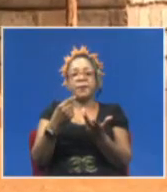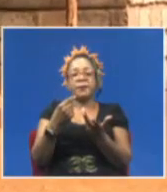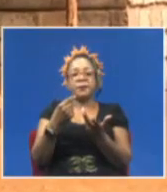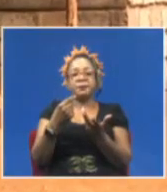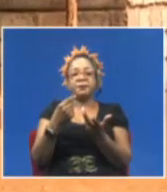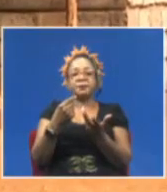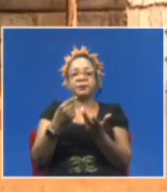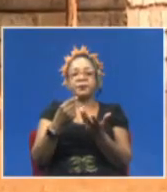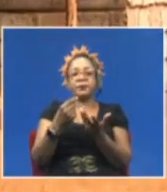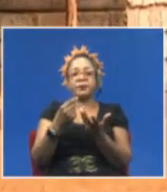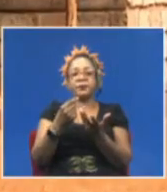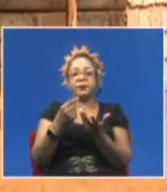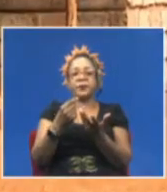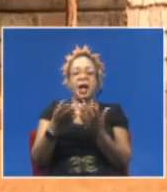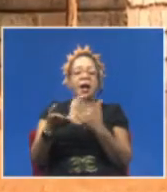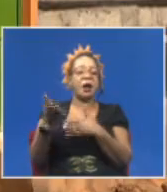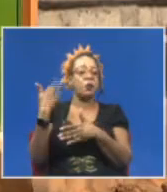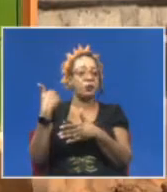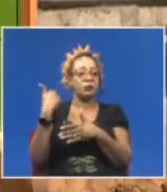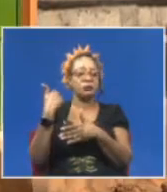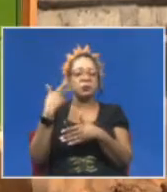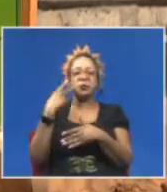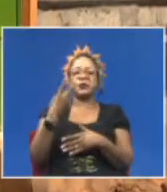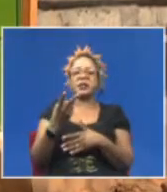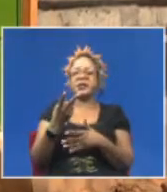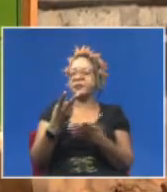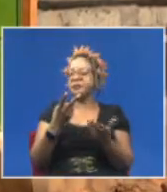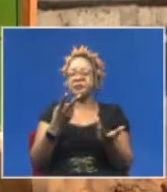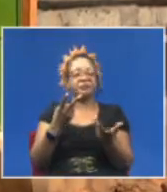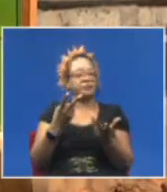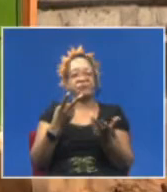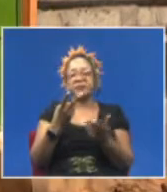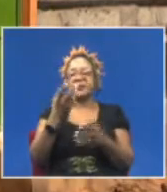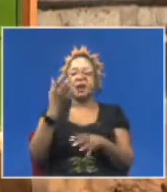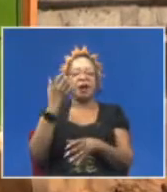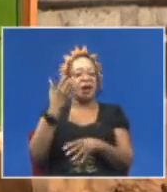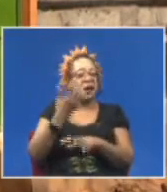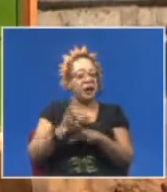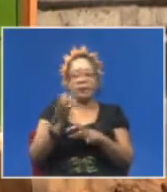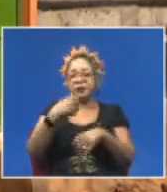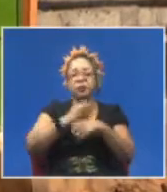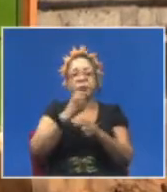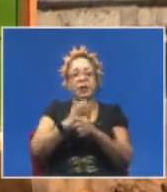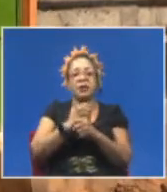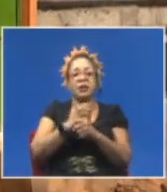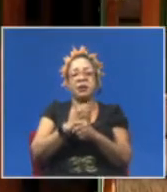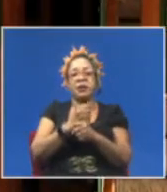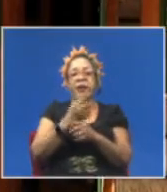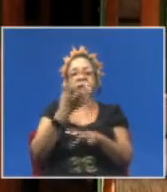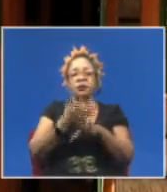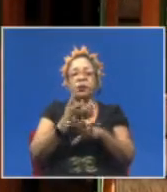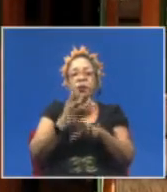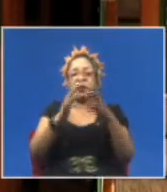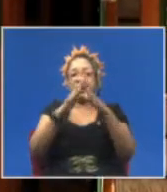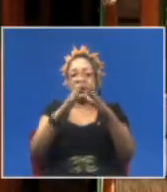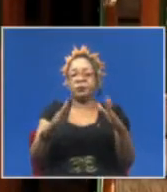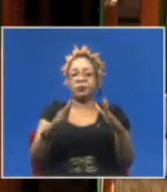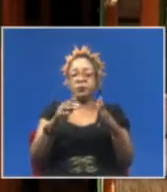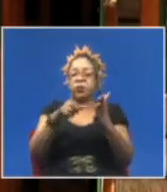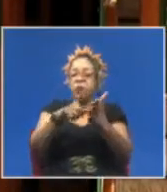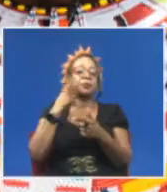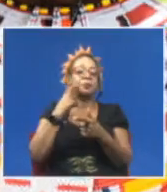Sama sisi naona tu hii nyumba ya mawe ni ngumu kumbe ni rahisi. Nashukua loan kaanza sasa